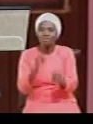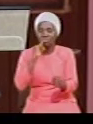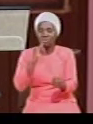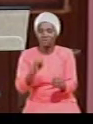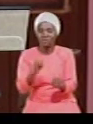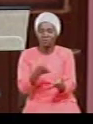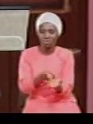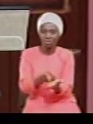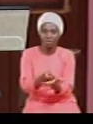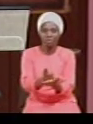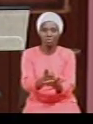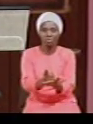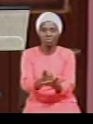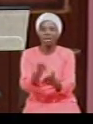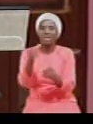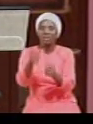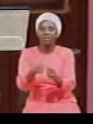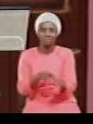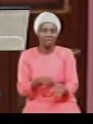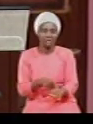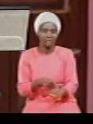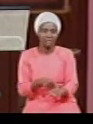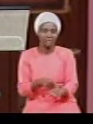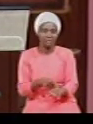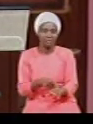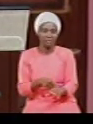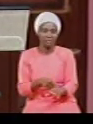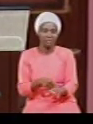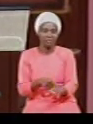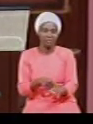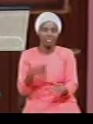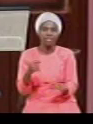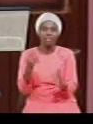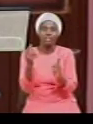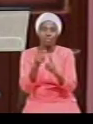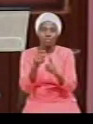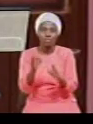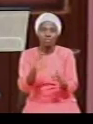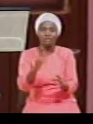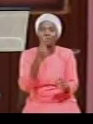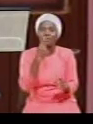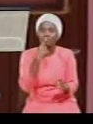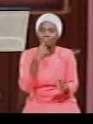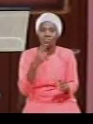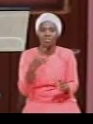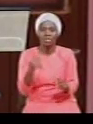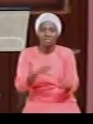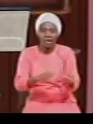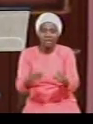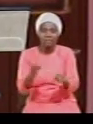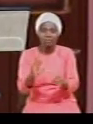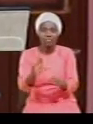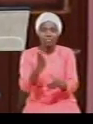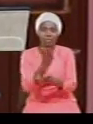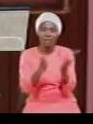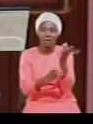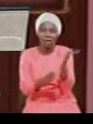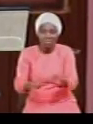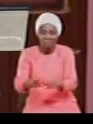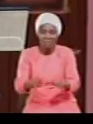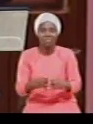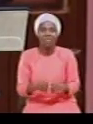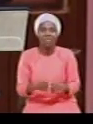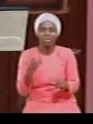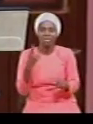is honest. Every time, the words of your mouth, the action of your hand, the